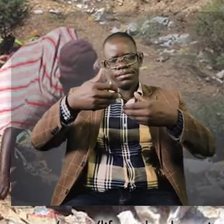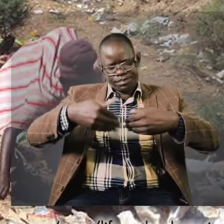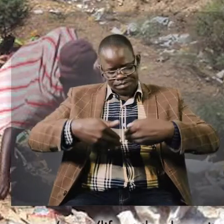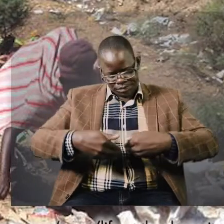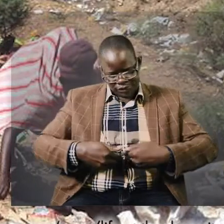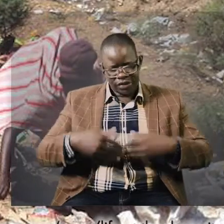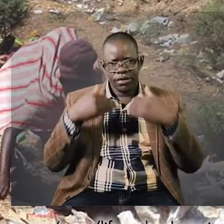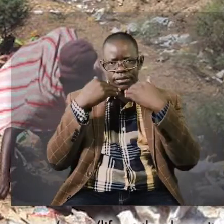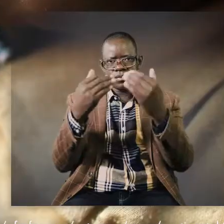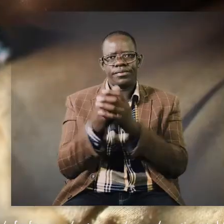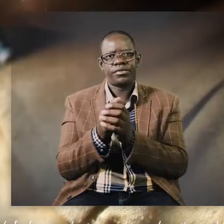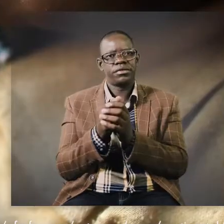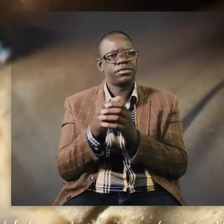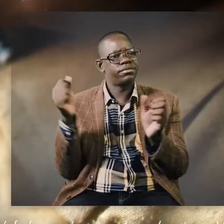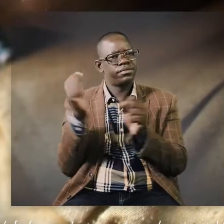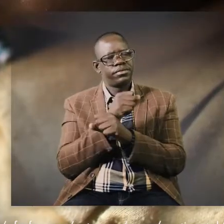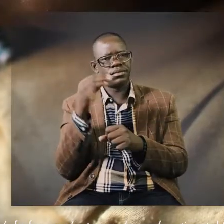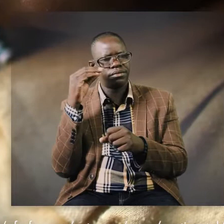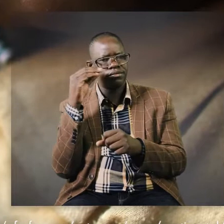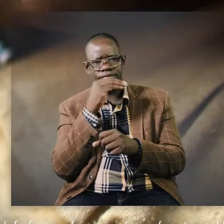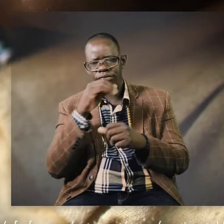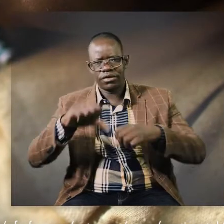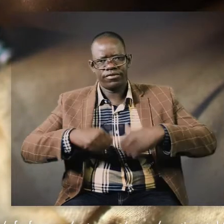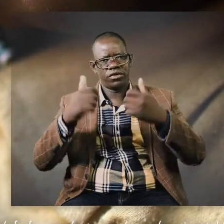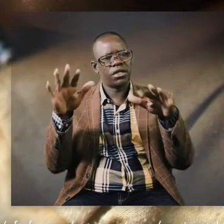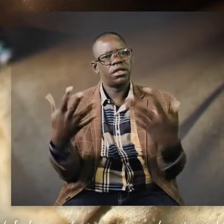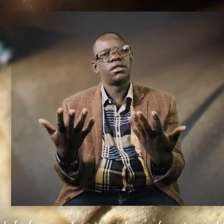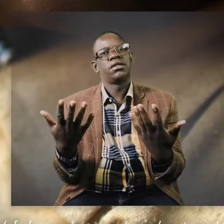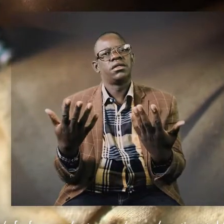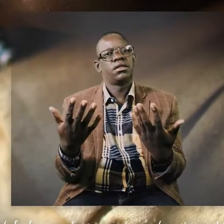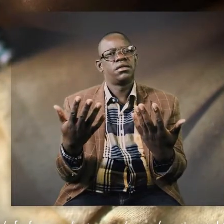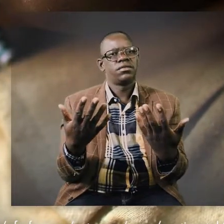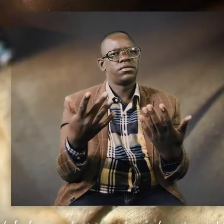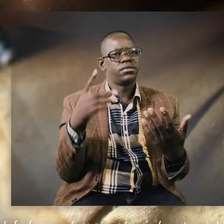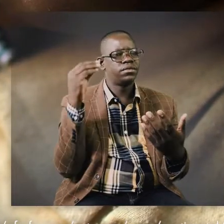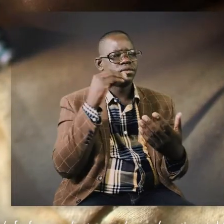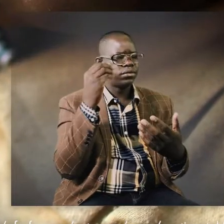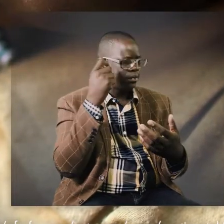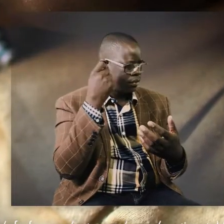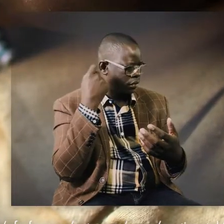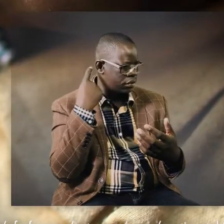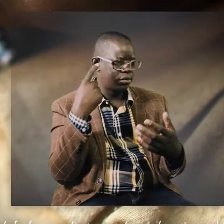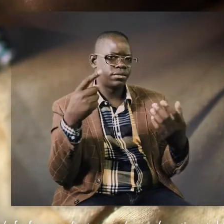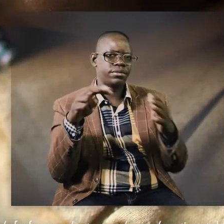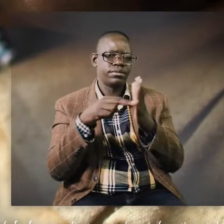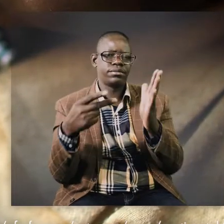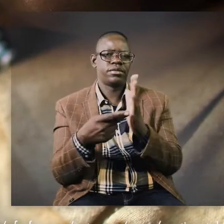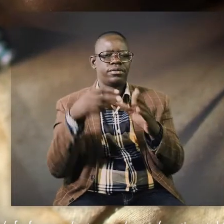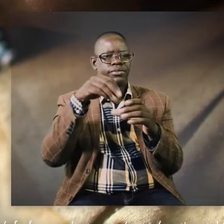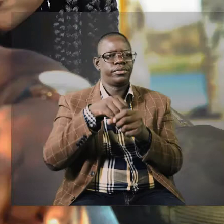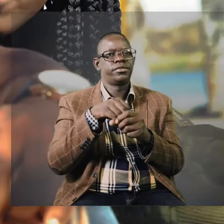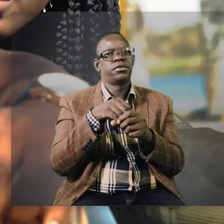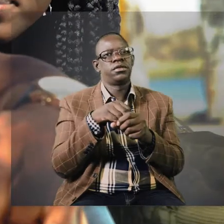poverty, when people cannot afford healthy food. However, many people are also ignorant on what a balanced diet should